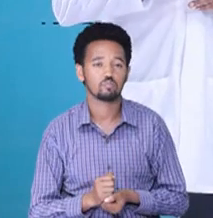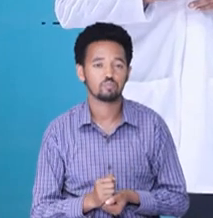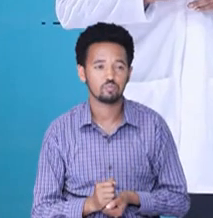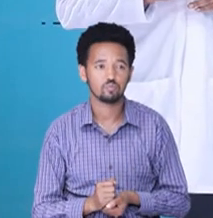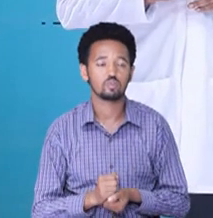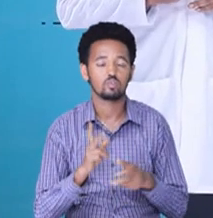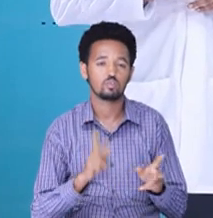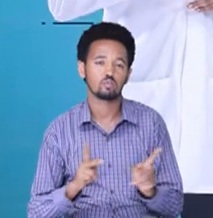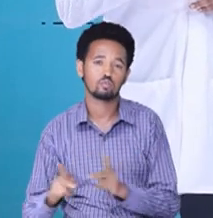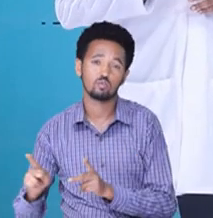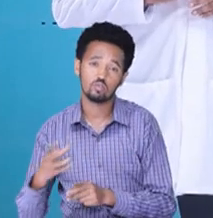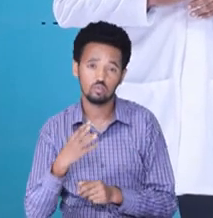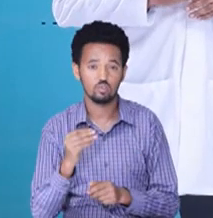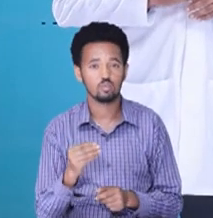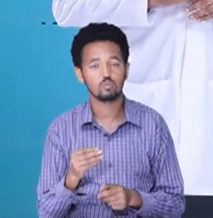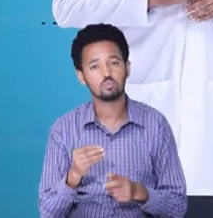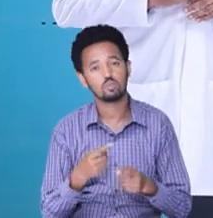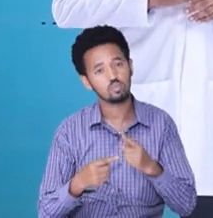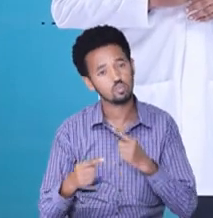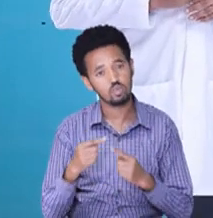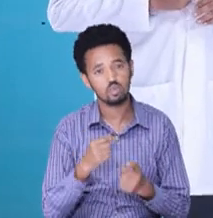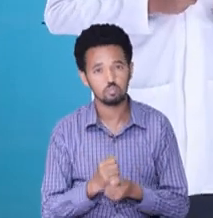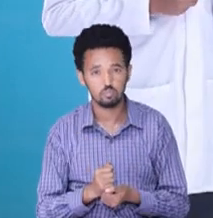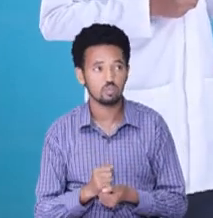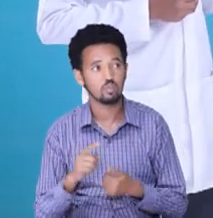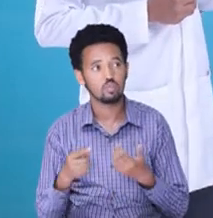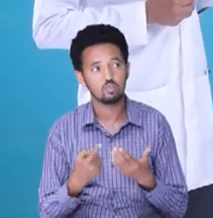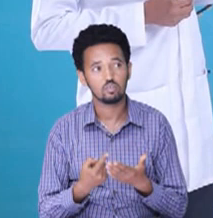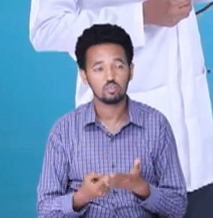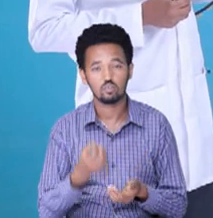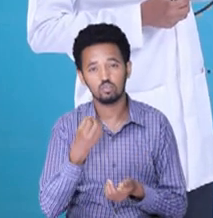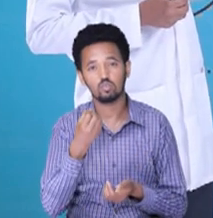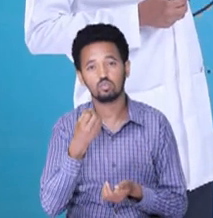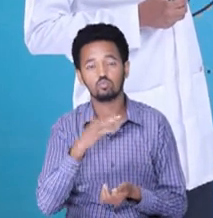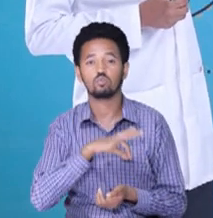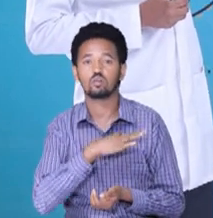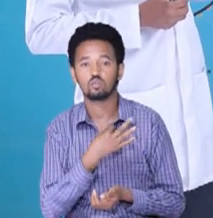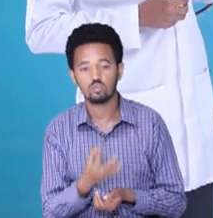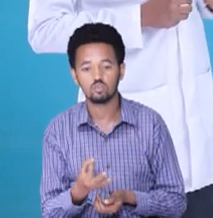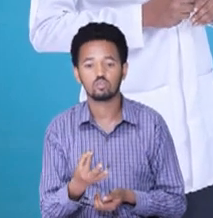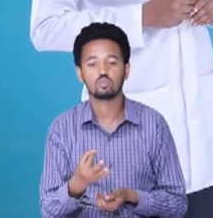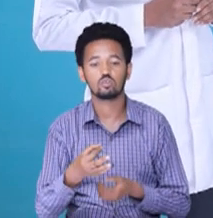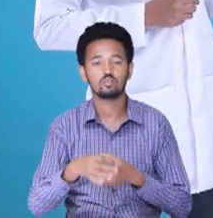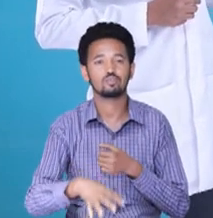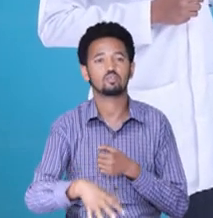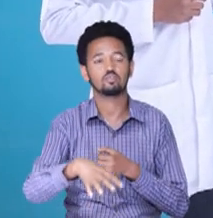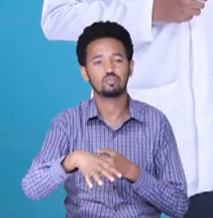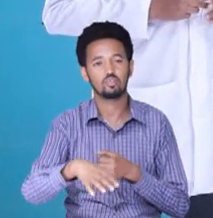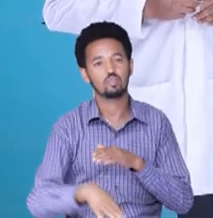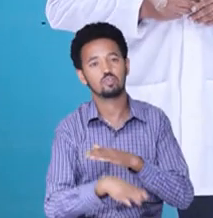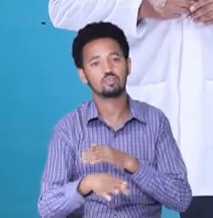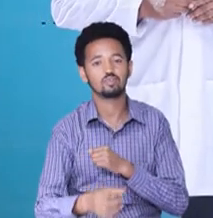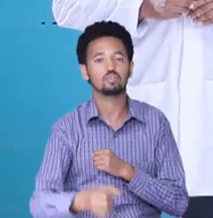the society, and it became the cause for the rise of French Revolution. The other one,